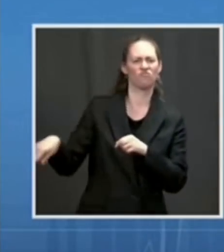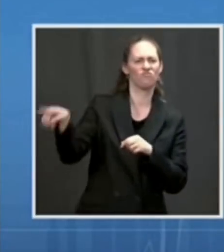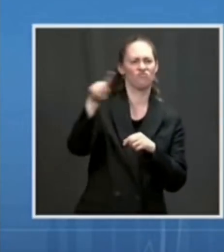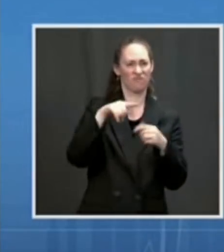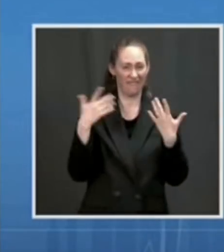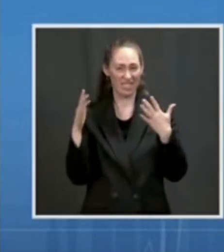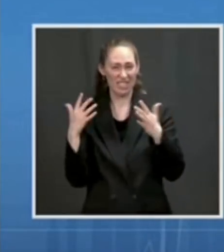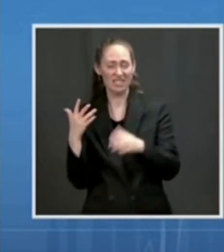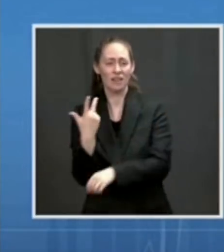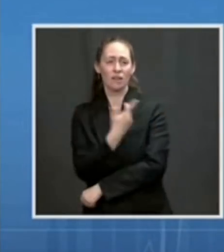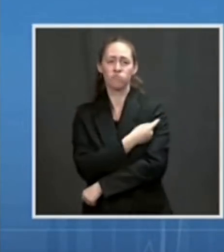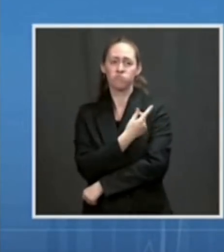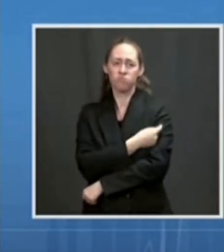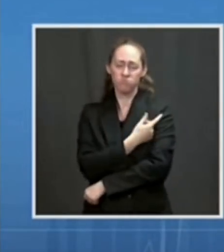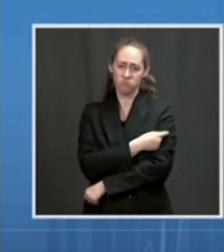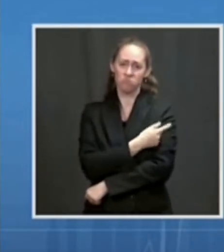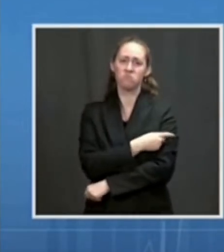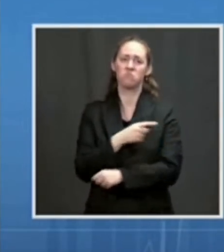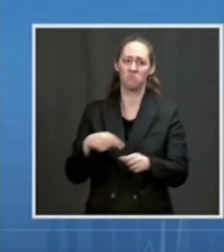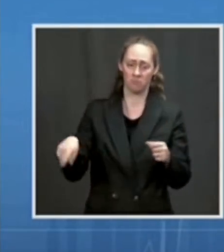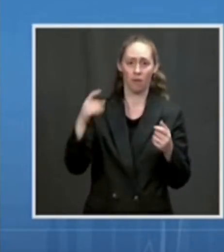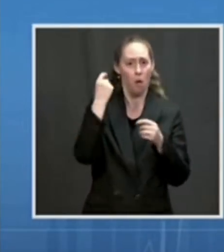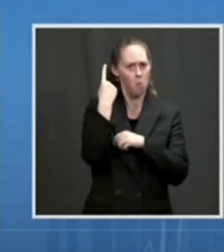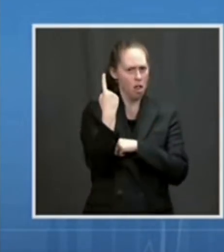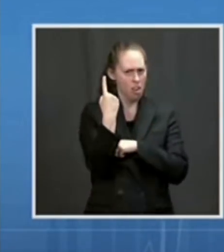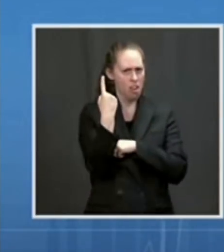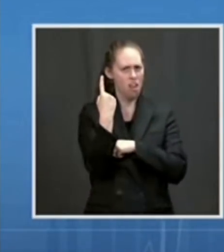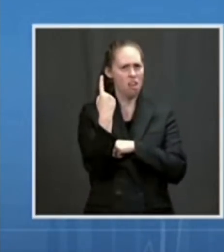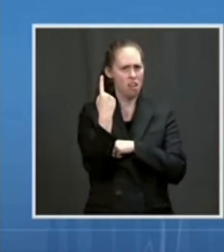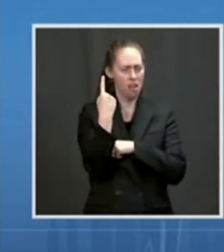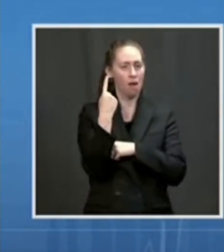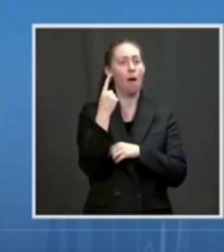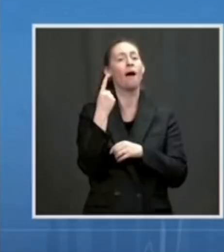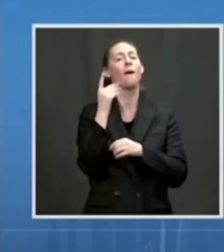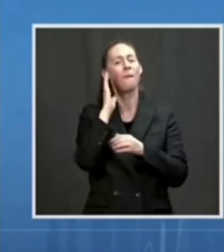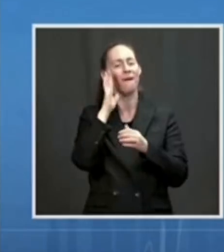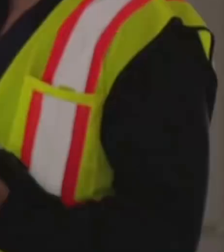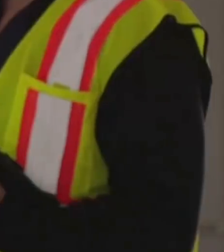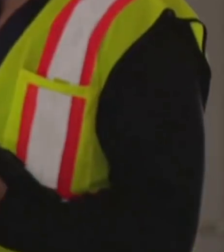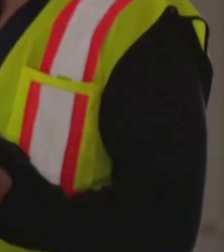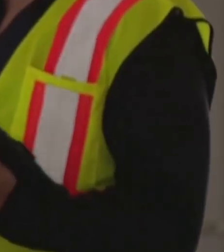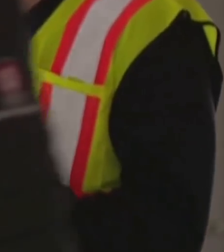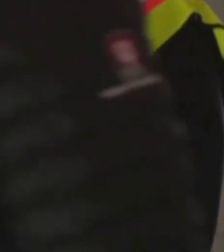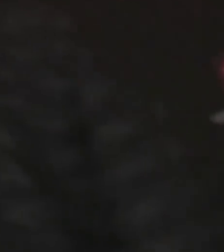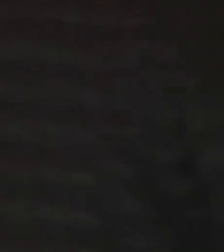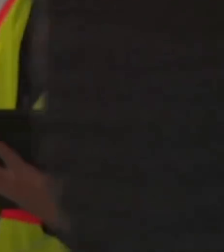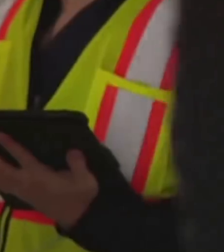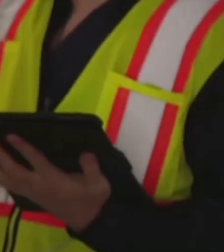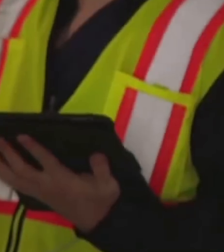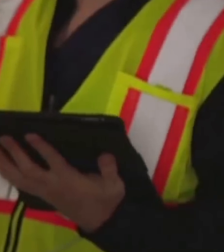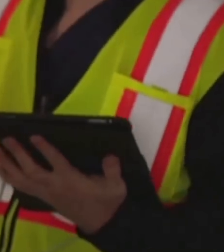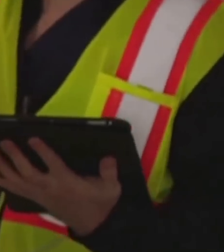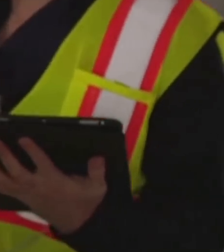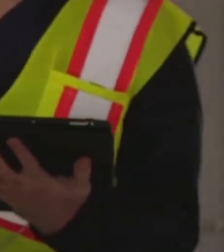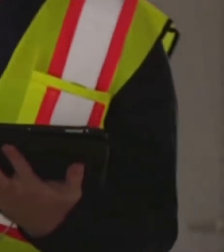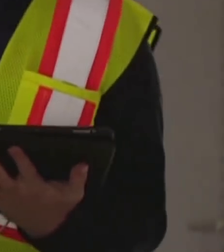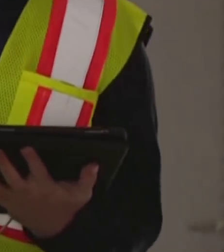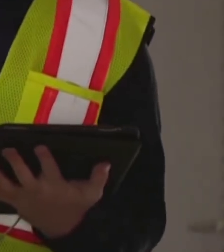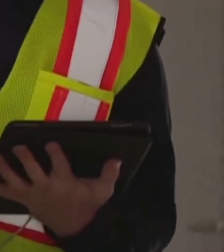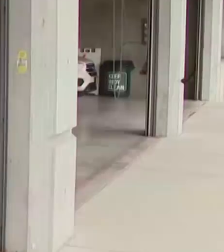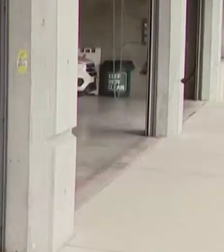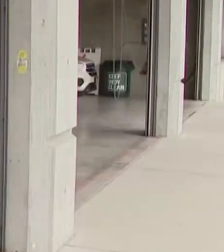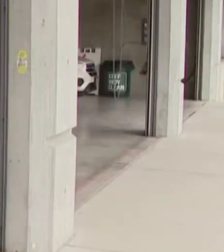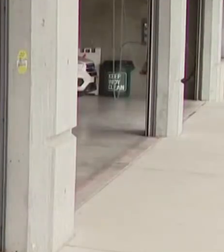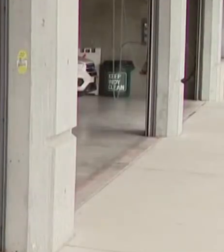single dose in adults, and you will see, guaranteed, the level of infection go very low. Another incentive, Dr. Anthony Fauci says,